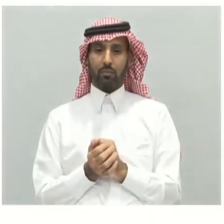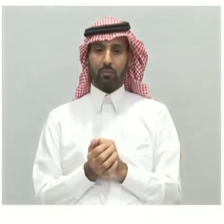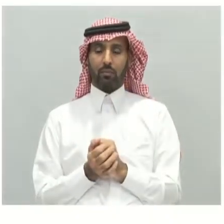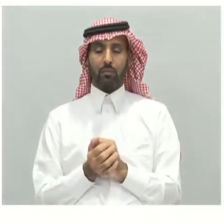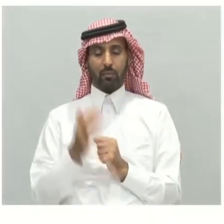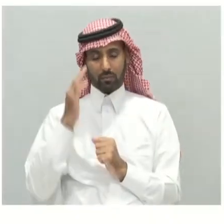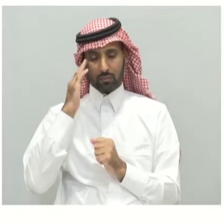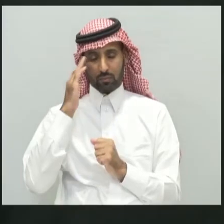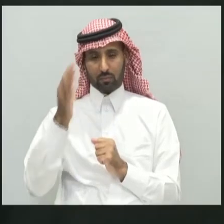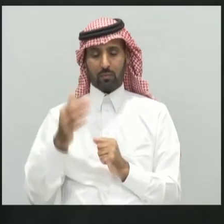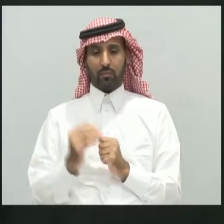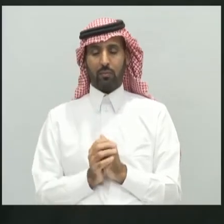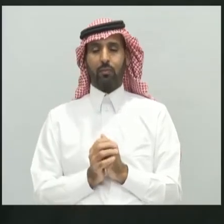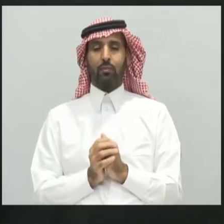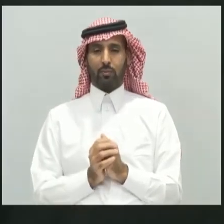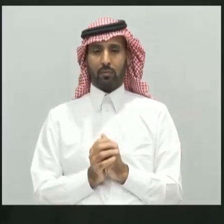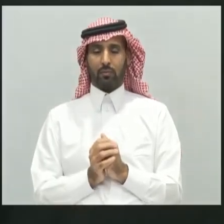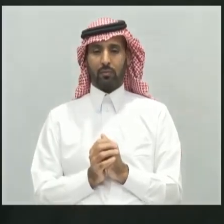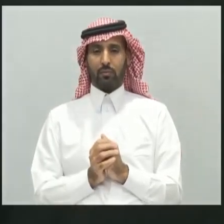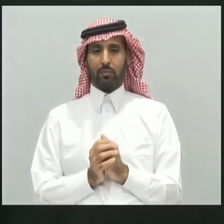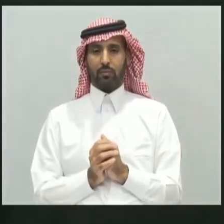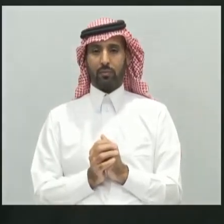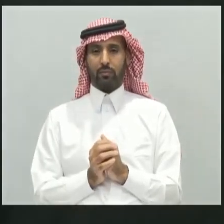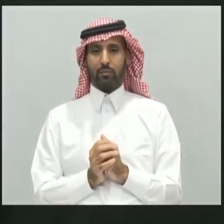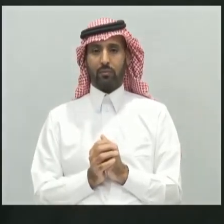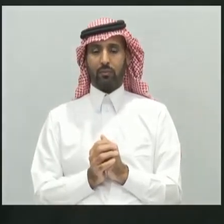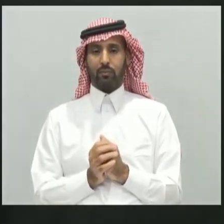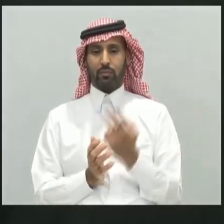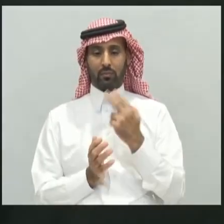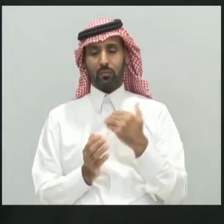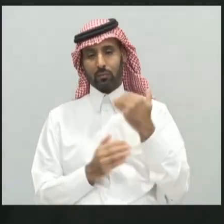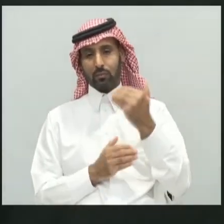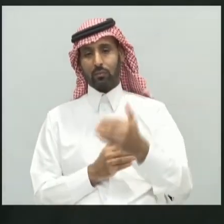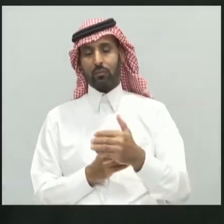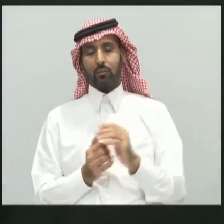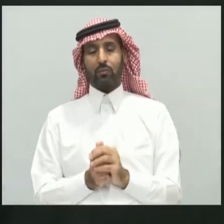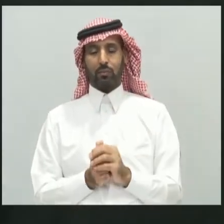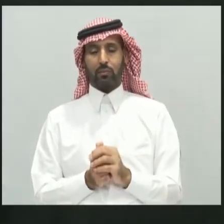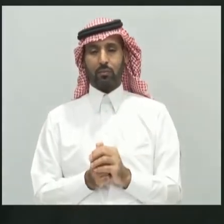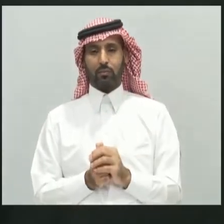you for listening. Inshallah, I will see you next class. Good luck. Thank you.